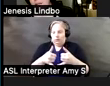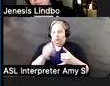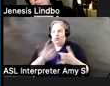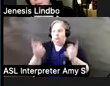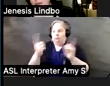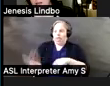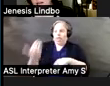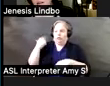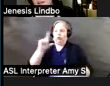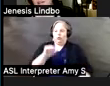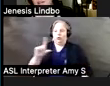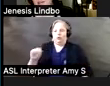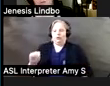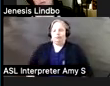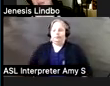2020.